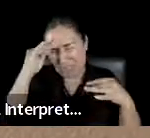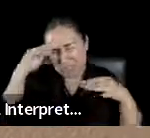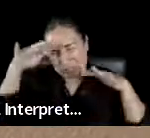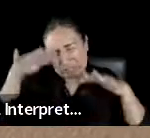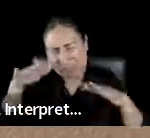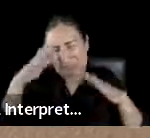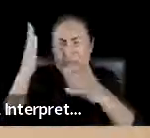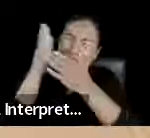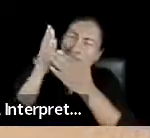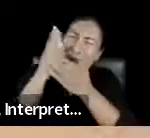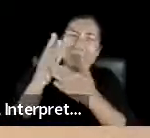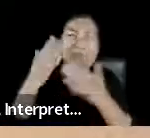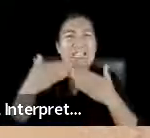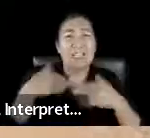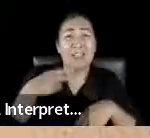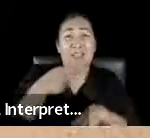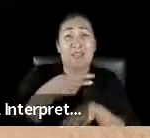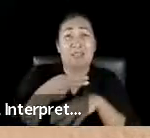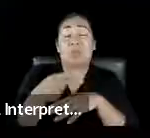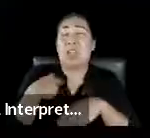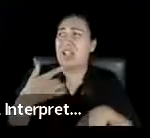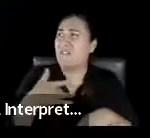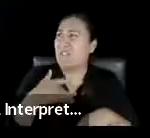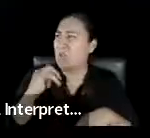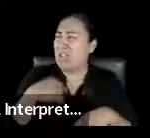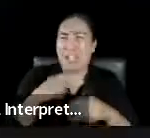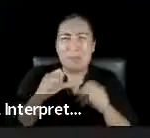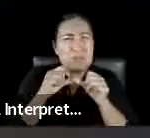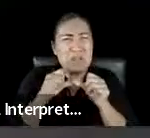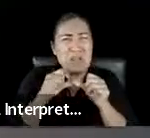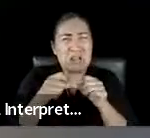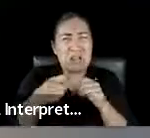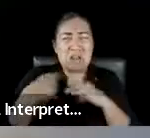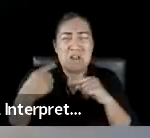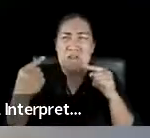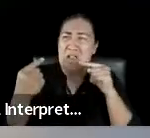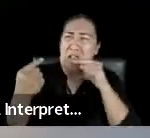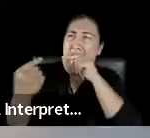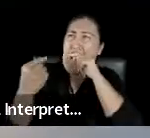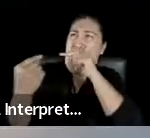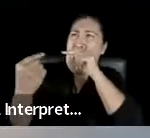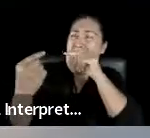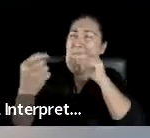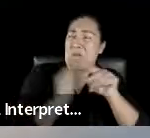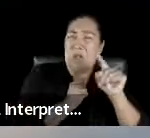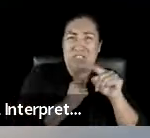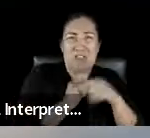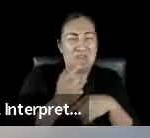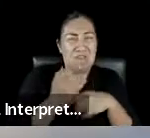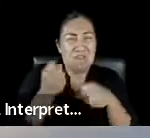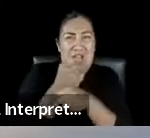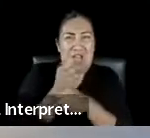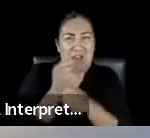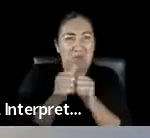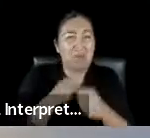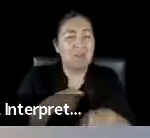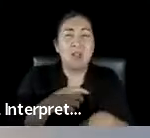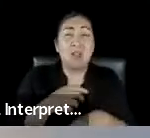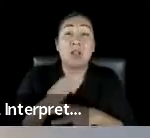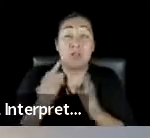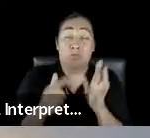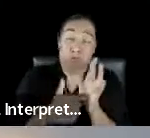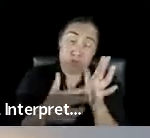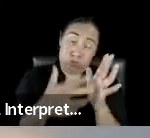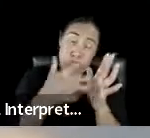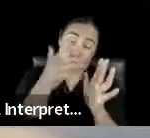bed, I feel as though I'm constantly fighting myself. Rarely, I find moments where I can breathe freely and I don't feel